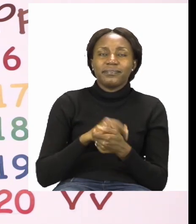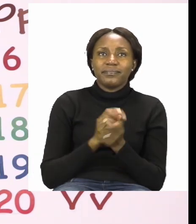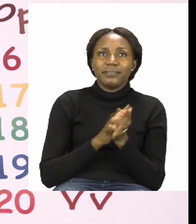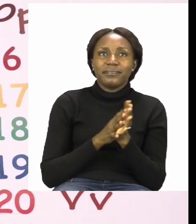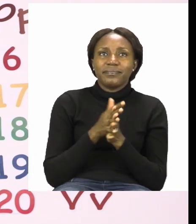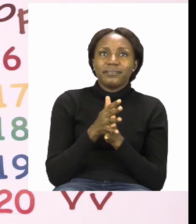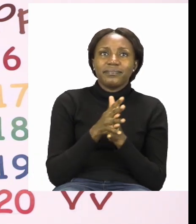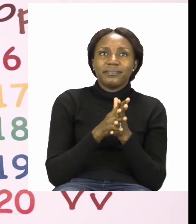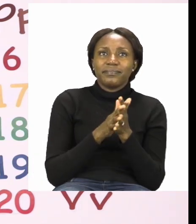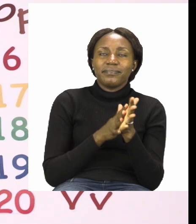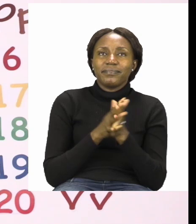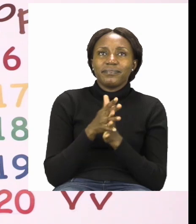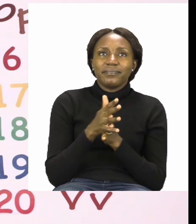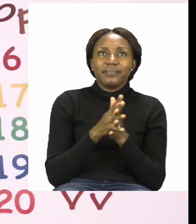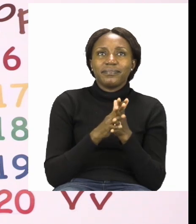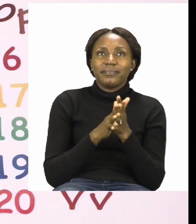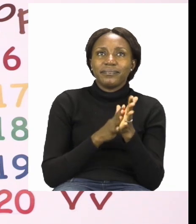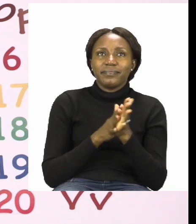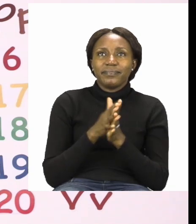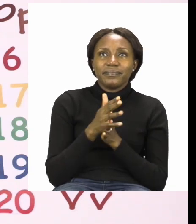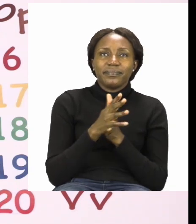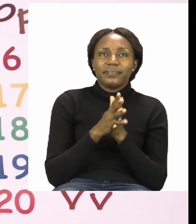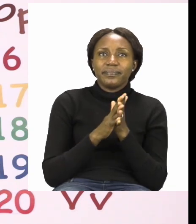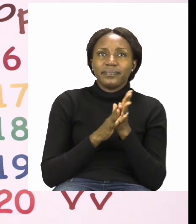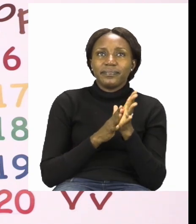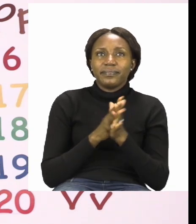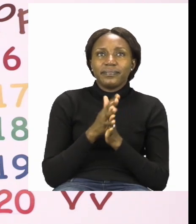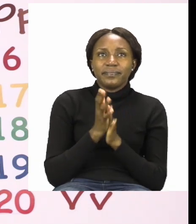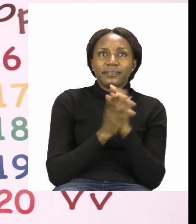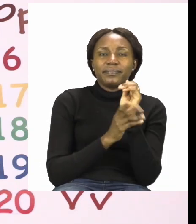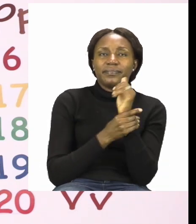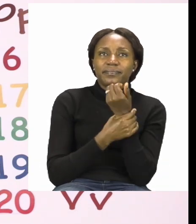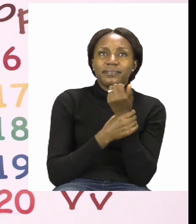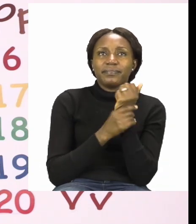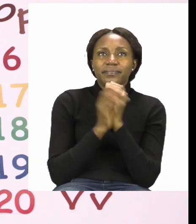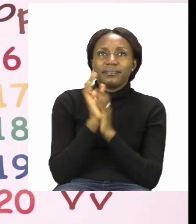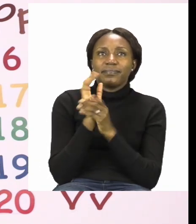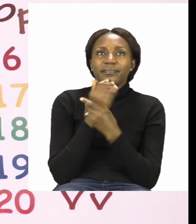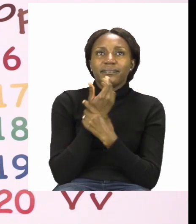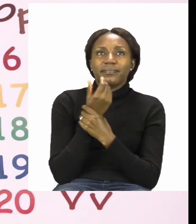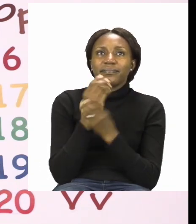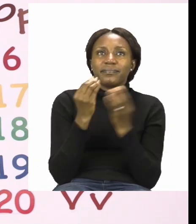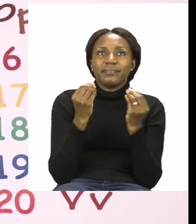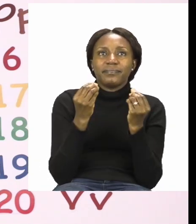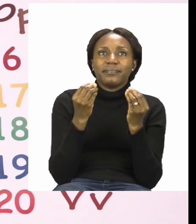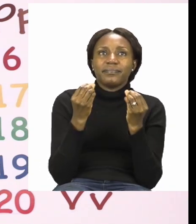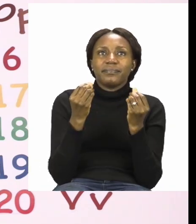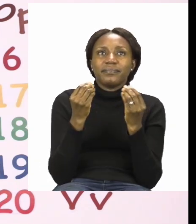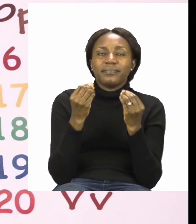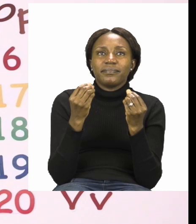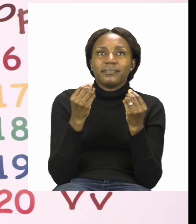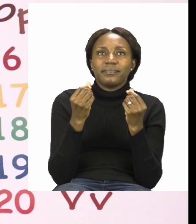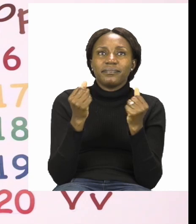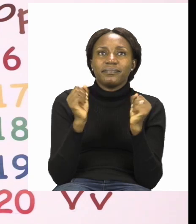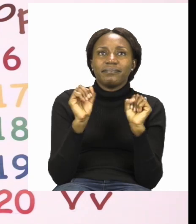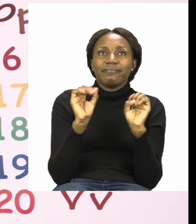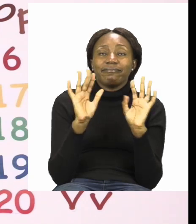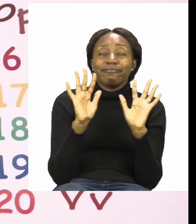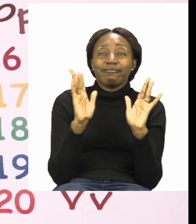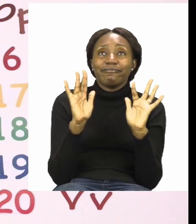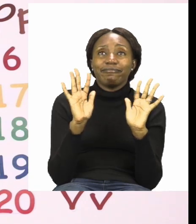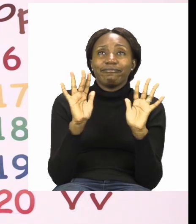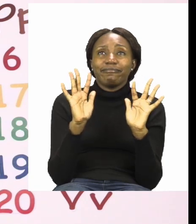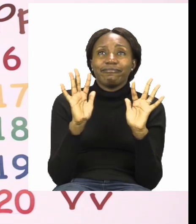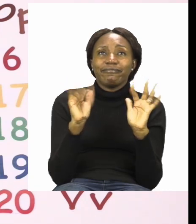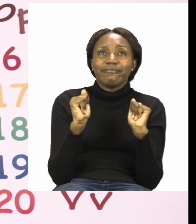job. In between our fingers, on our wrists, and our fingertips too. Make sure